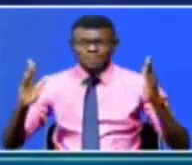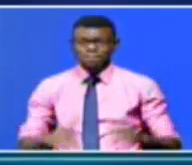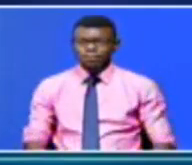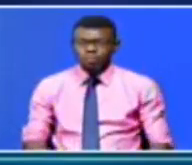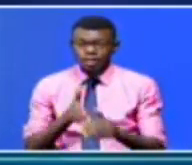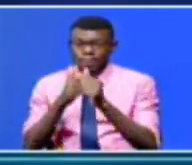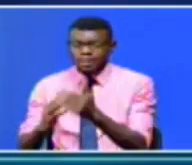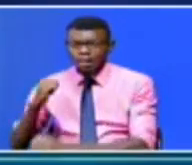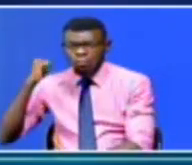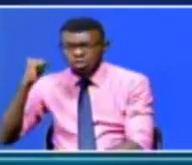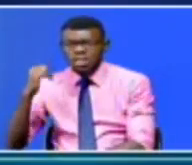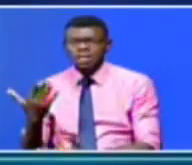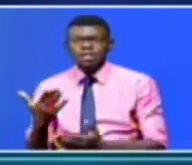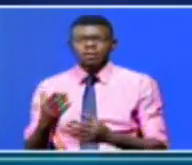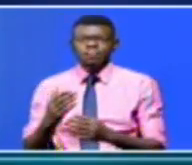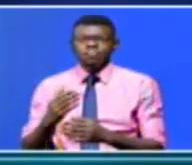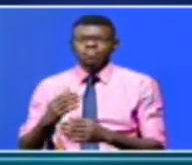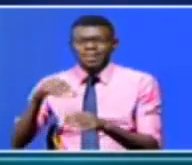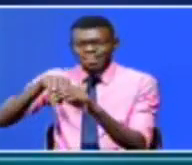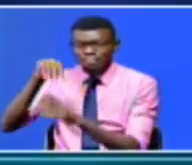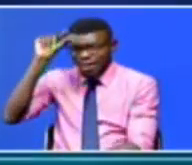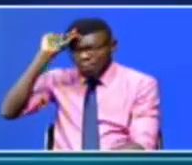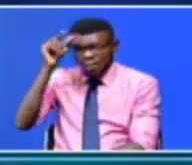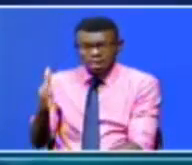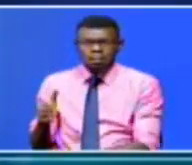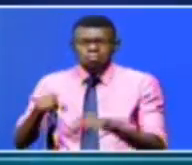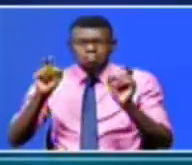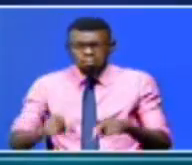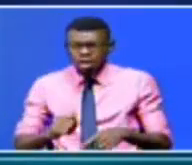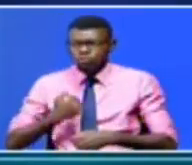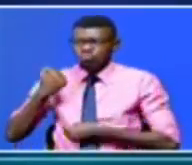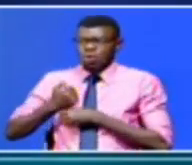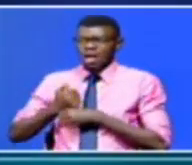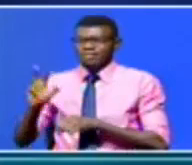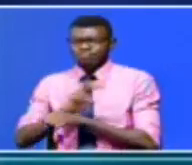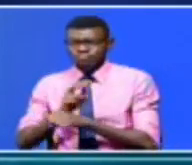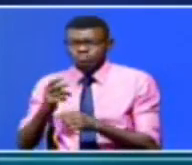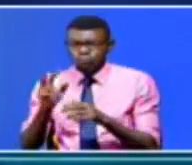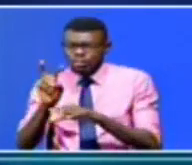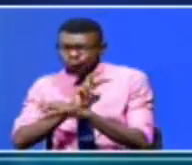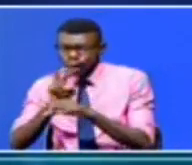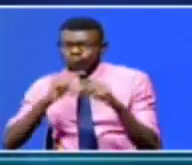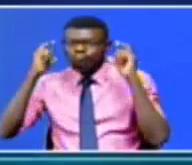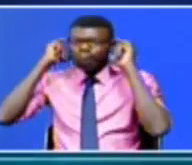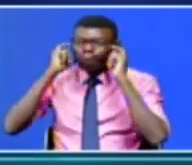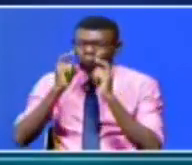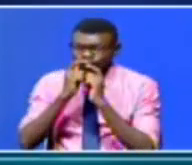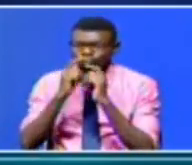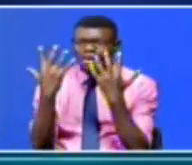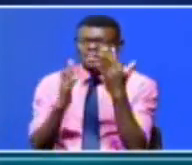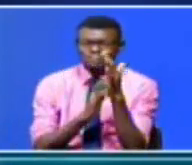wa kisiasa na viongozi ndani ya serikali lazima wawe karibu nasi ndio tuvae mask ama ndio tuoshe